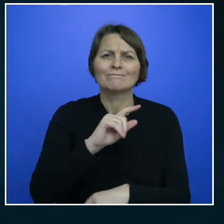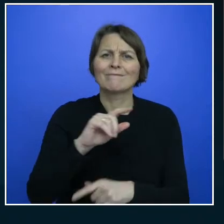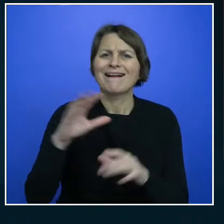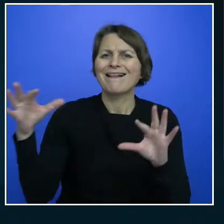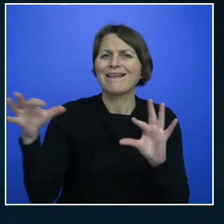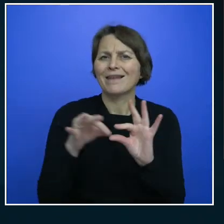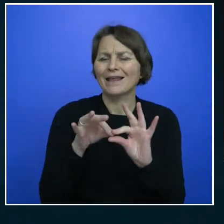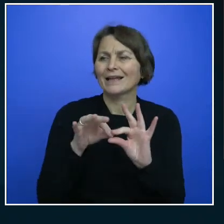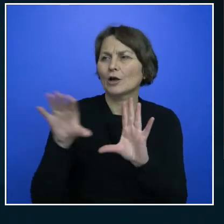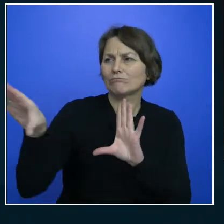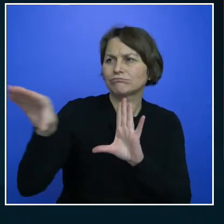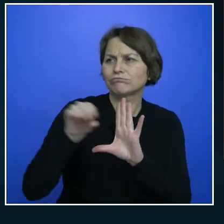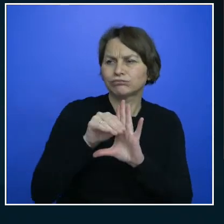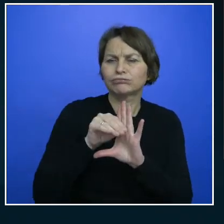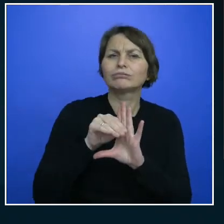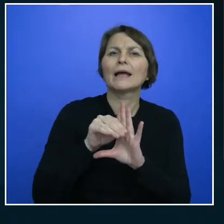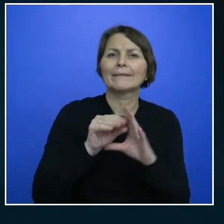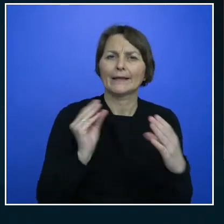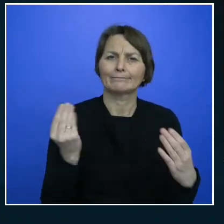it from this wizard.